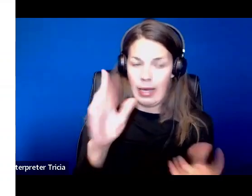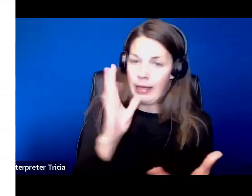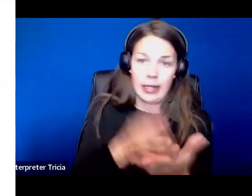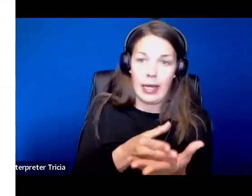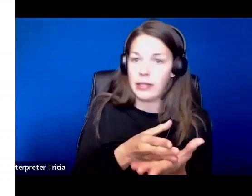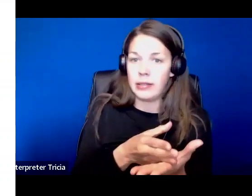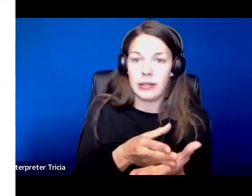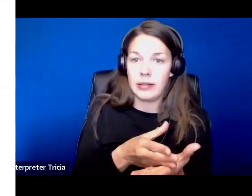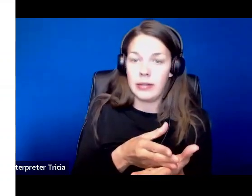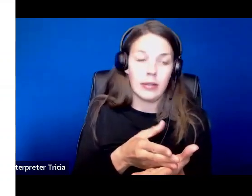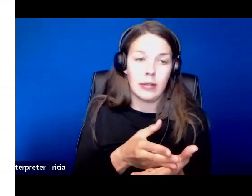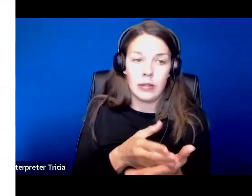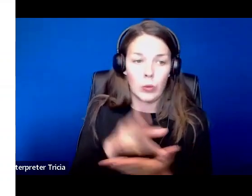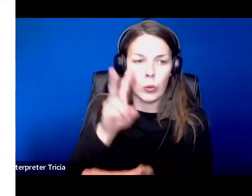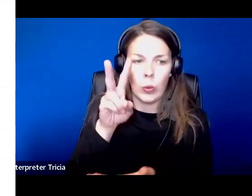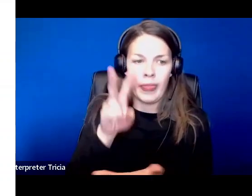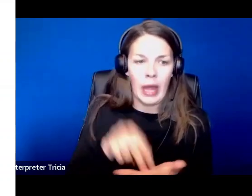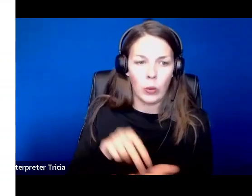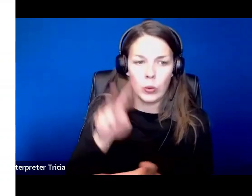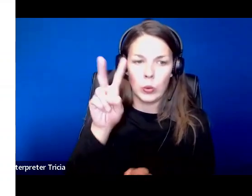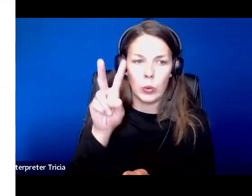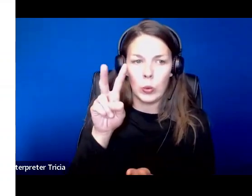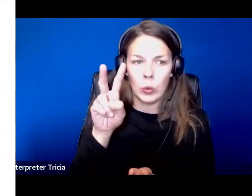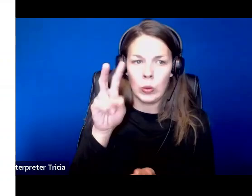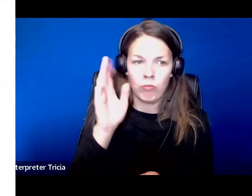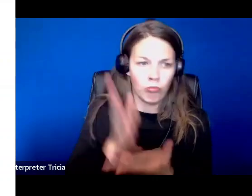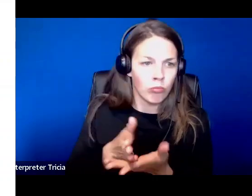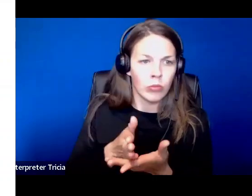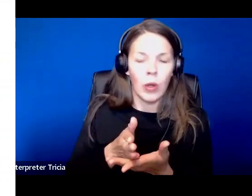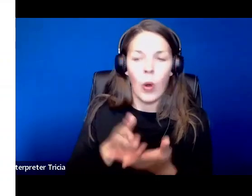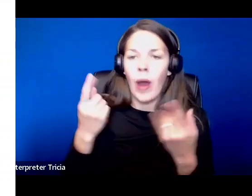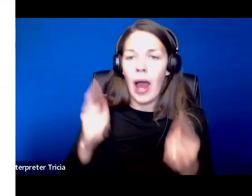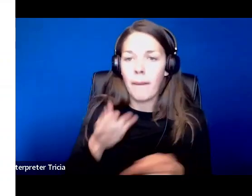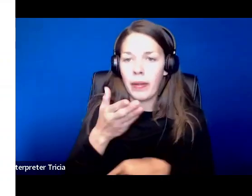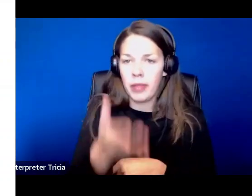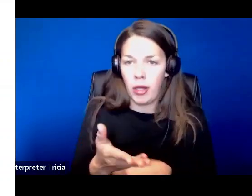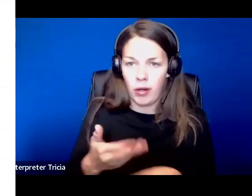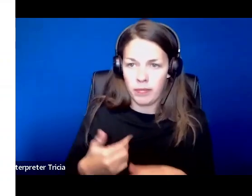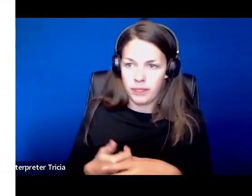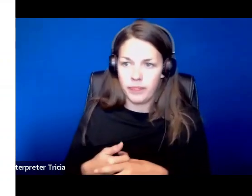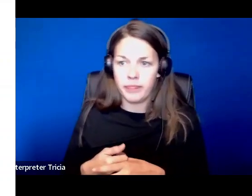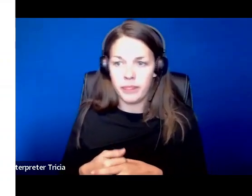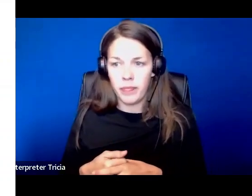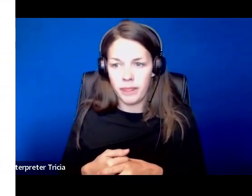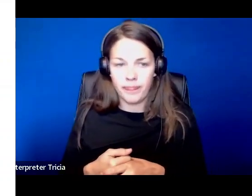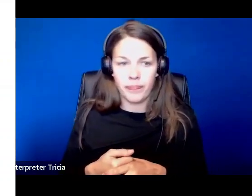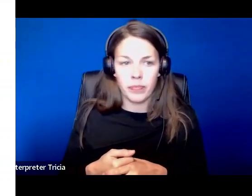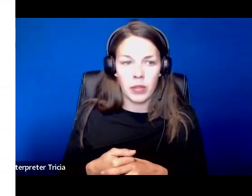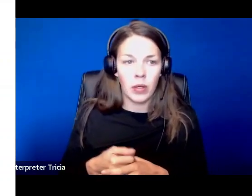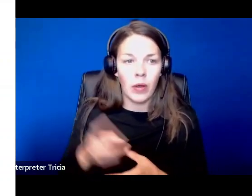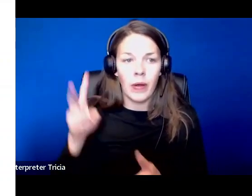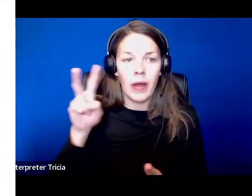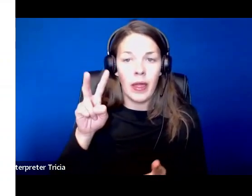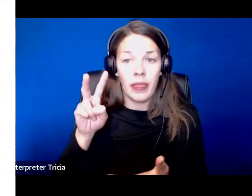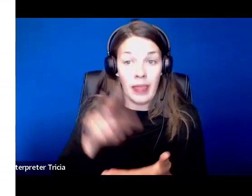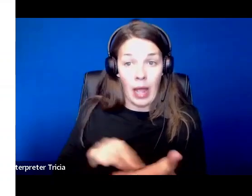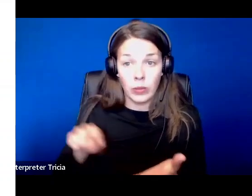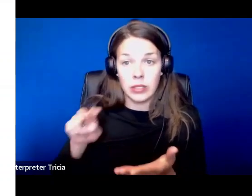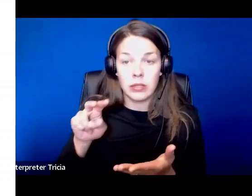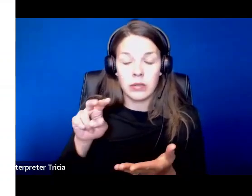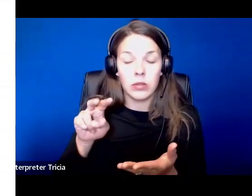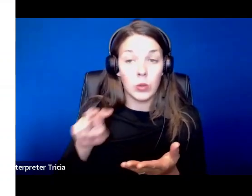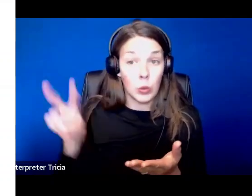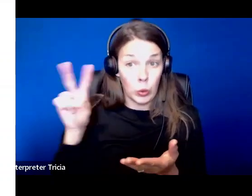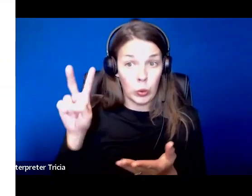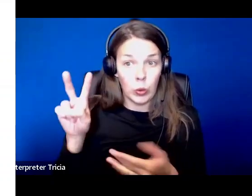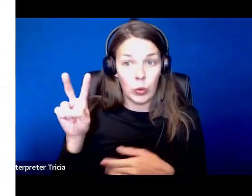it ends about 2002. So what happened in 2002? Well, 2002 is when the